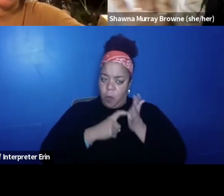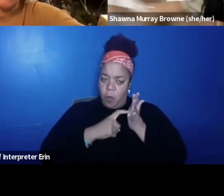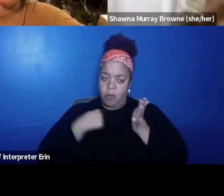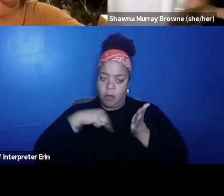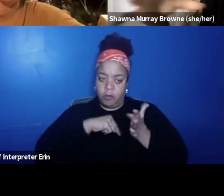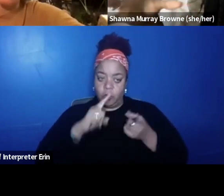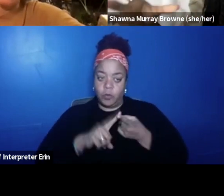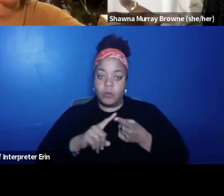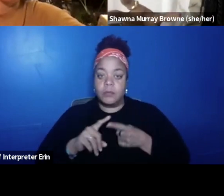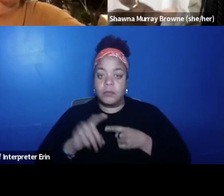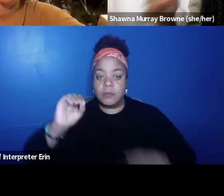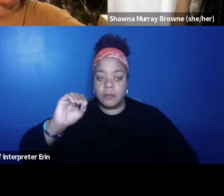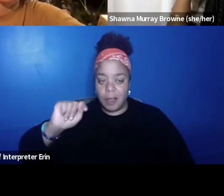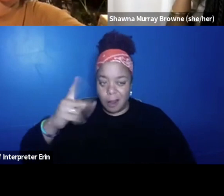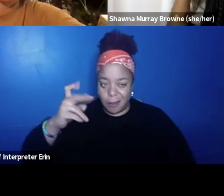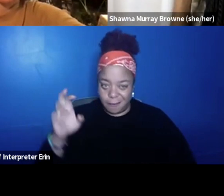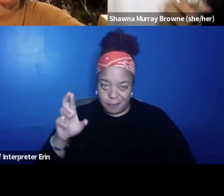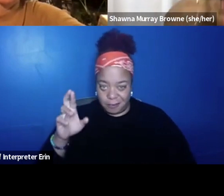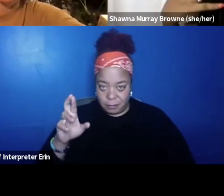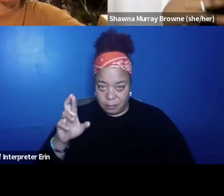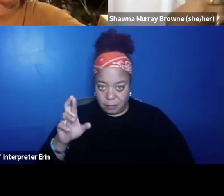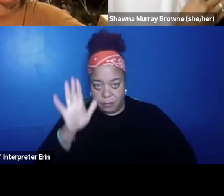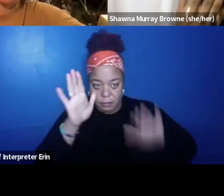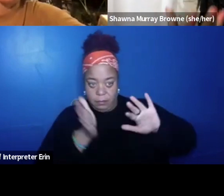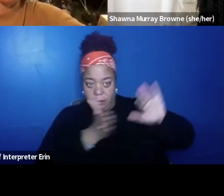are certain outlines around